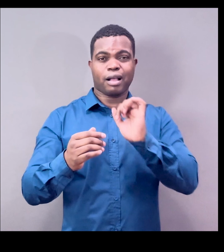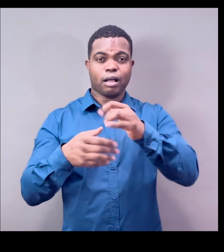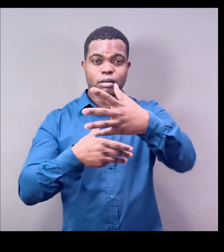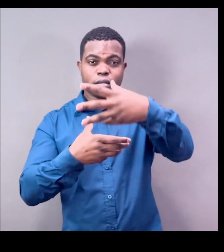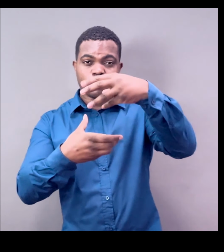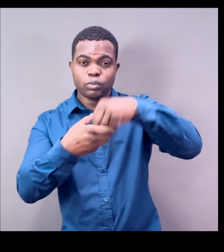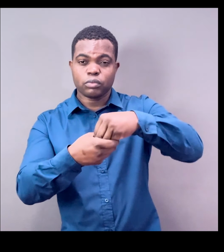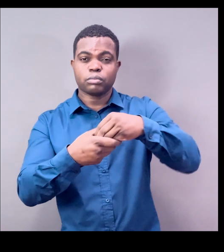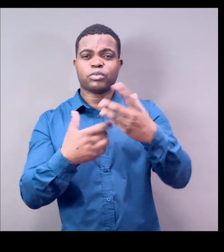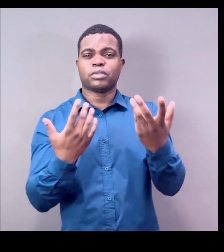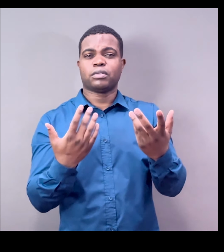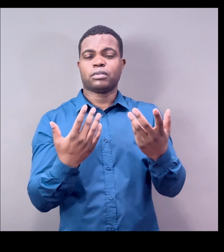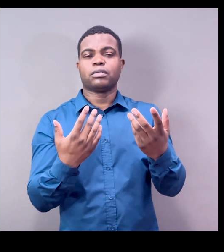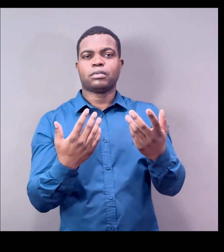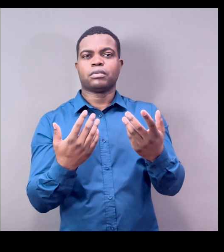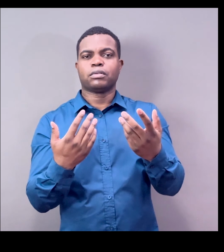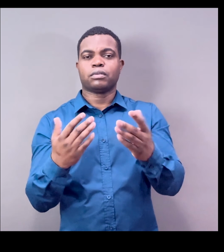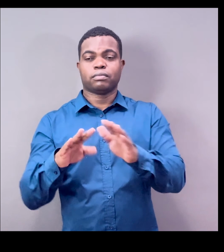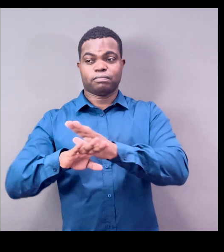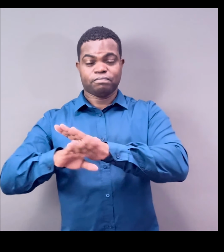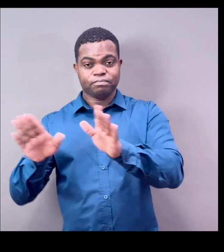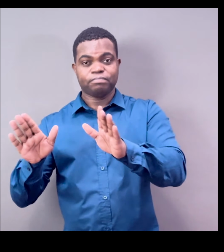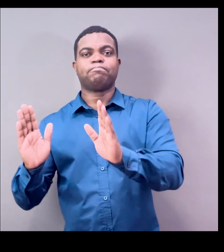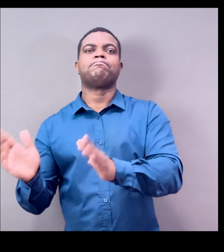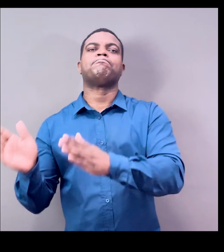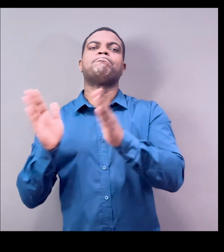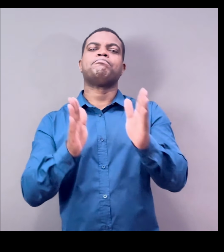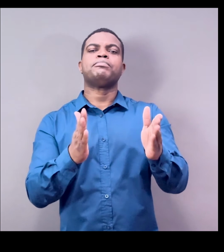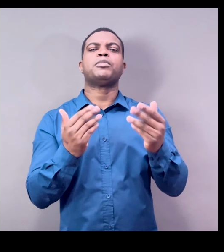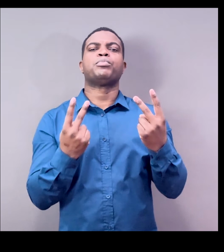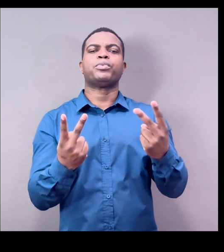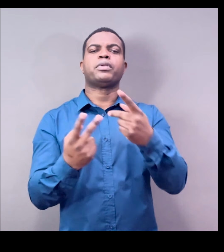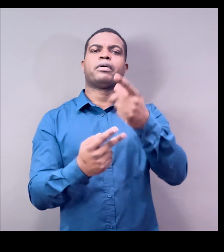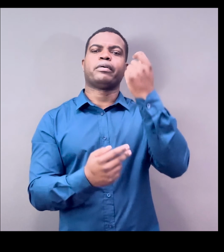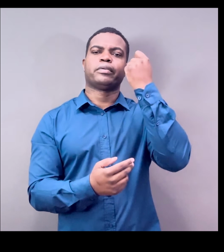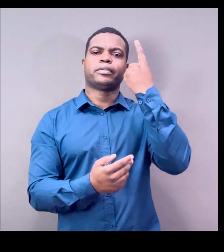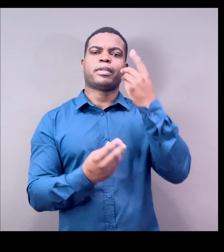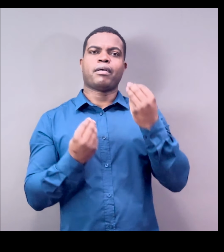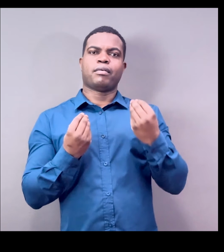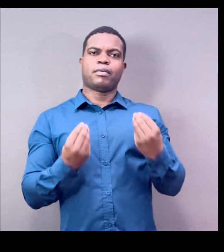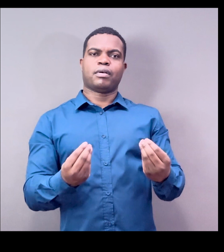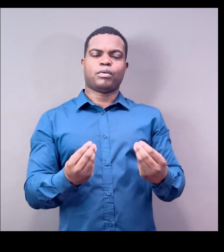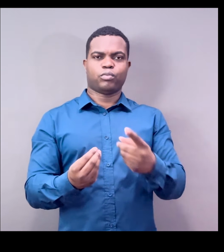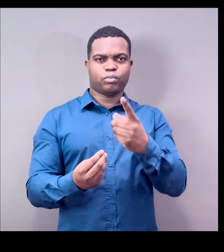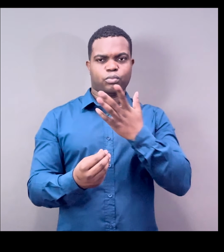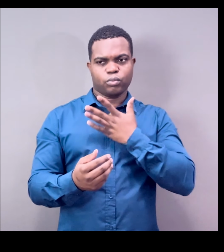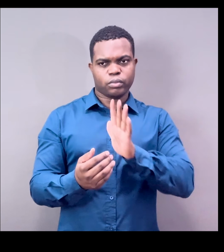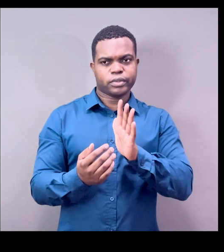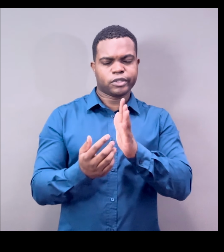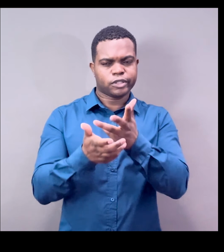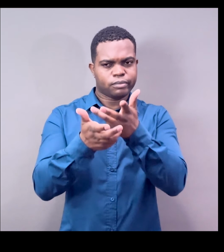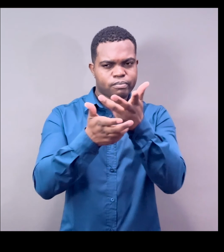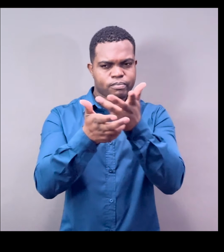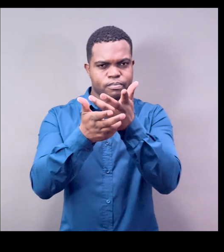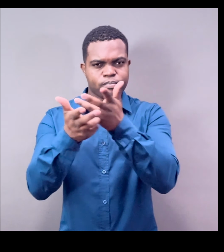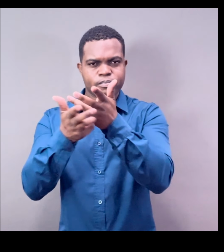contribution. It is important to also understand how well you want to engage them,